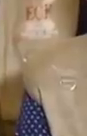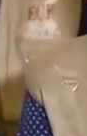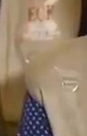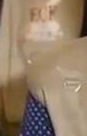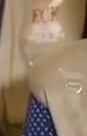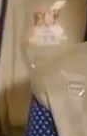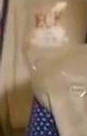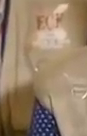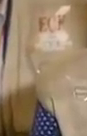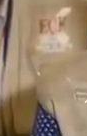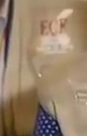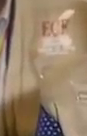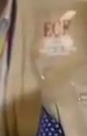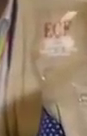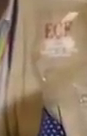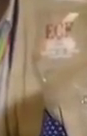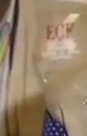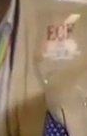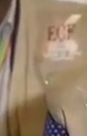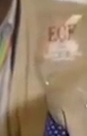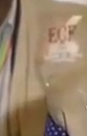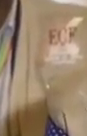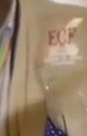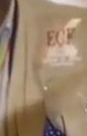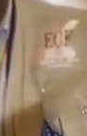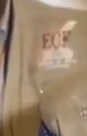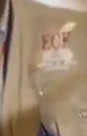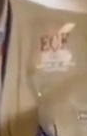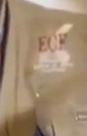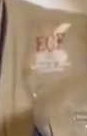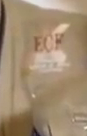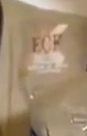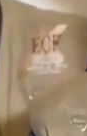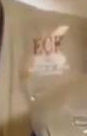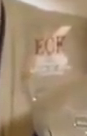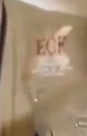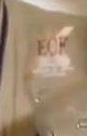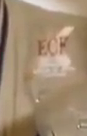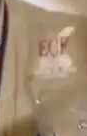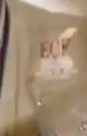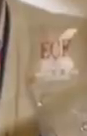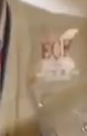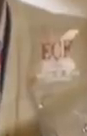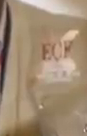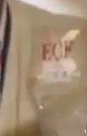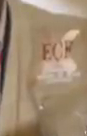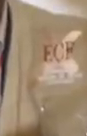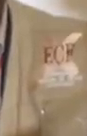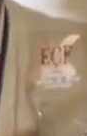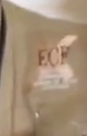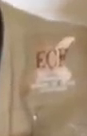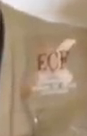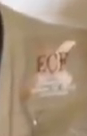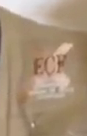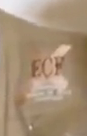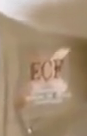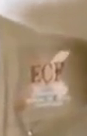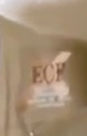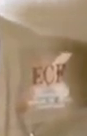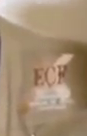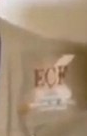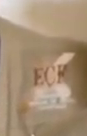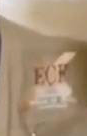For example, back home in Zambia, there is a box which is provided on the ballot